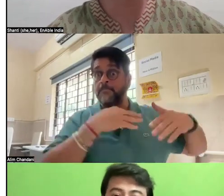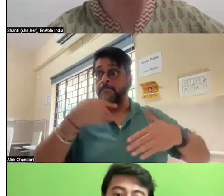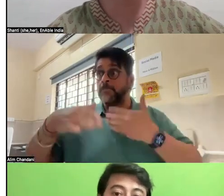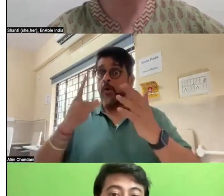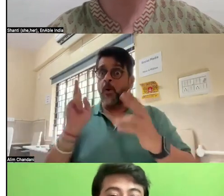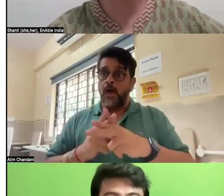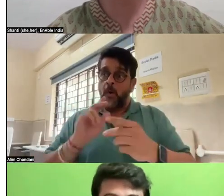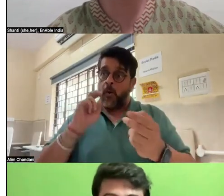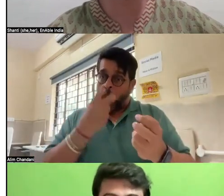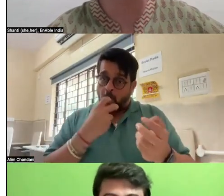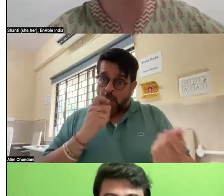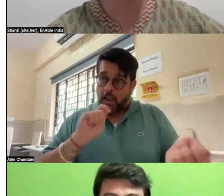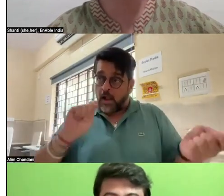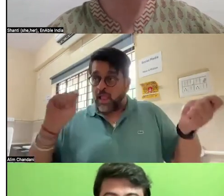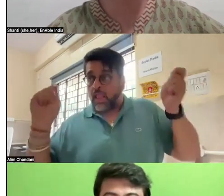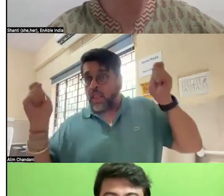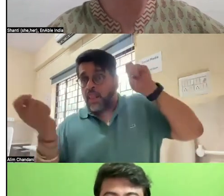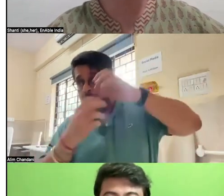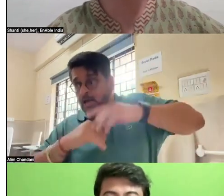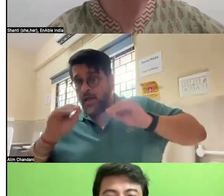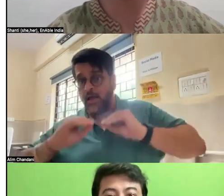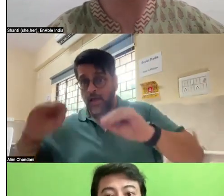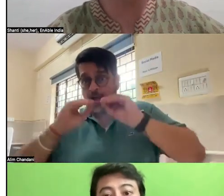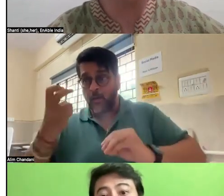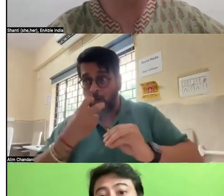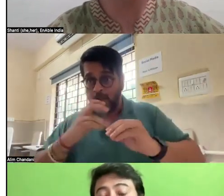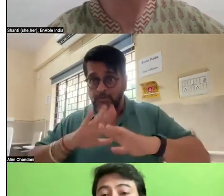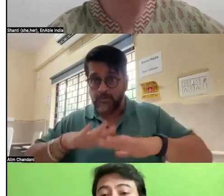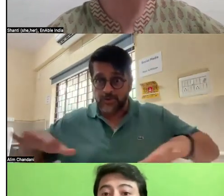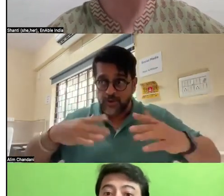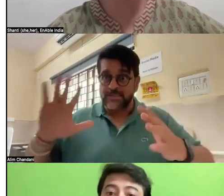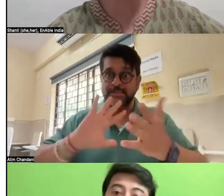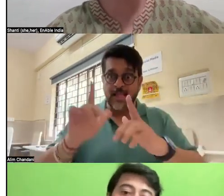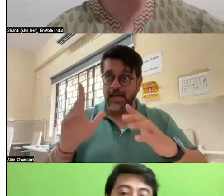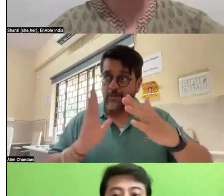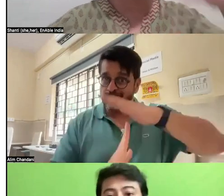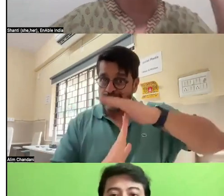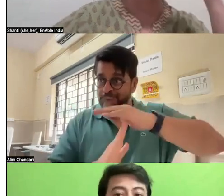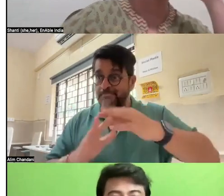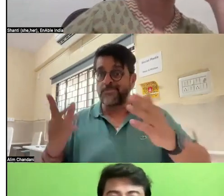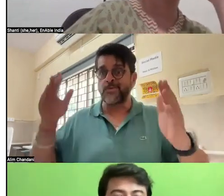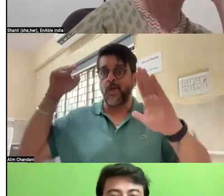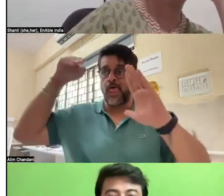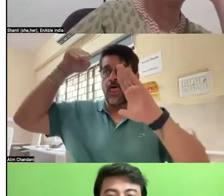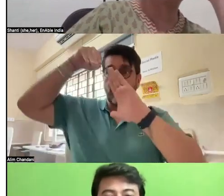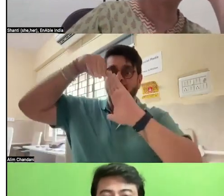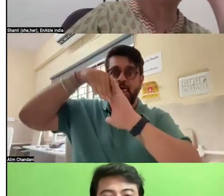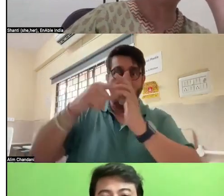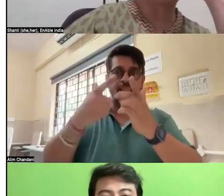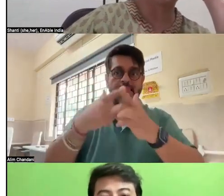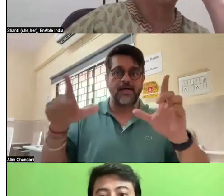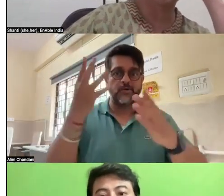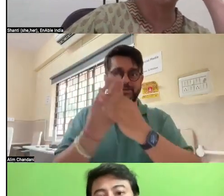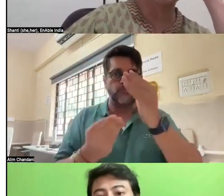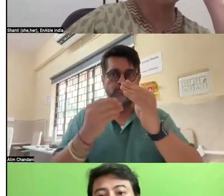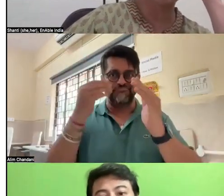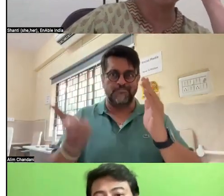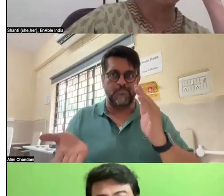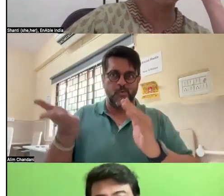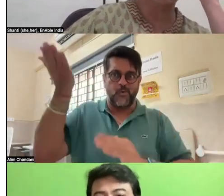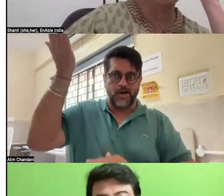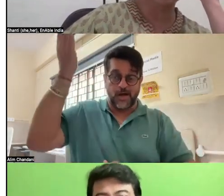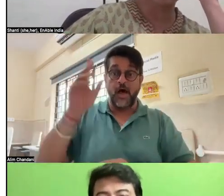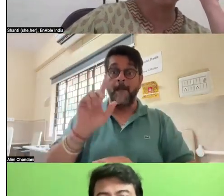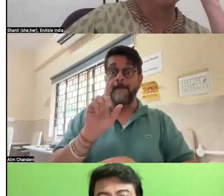sign languages everywhere. And they changed everything in the education system to match